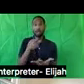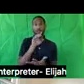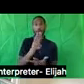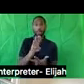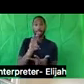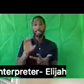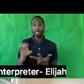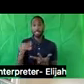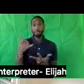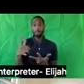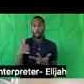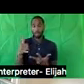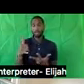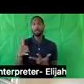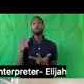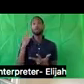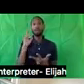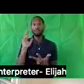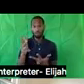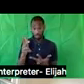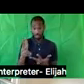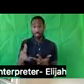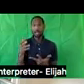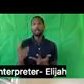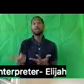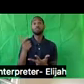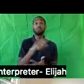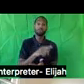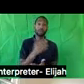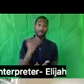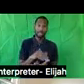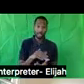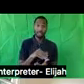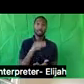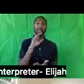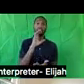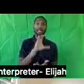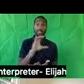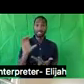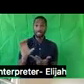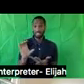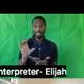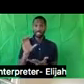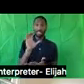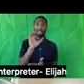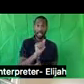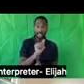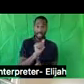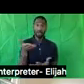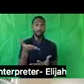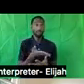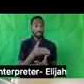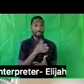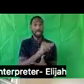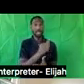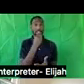playing with each other. You'll have 3 minutes there, and then you'll rotate again so that C is convincing person A to